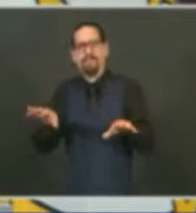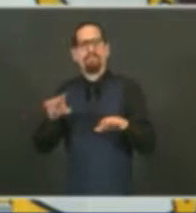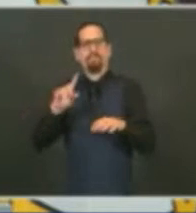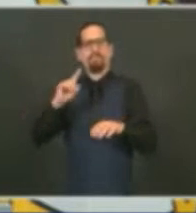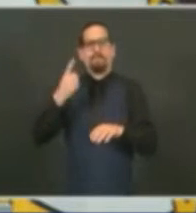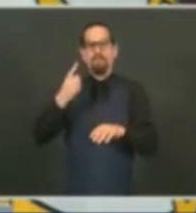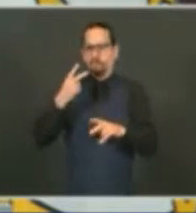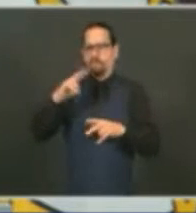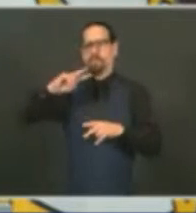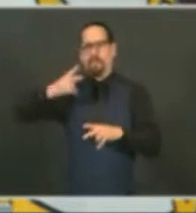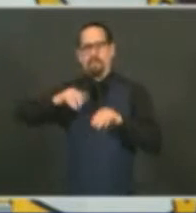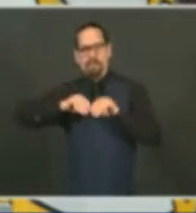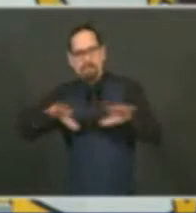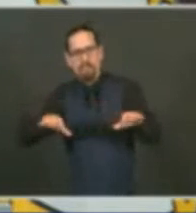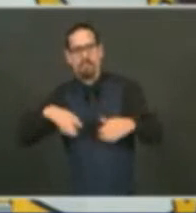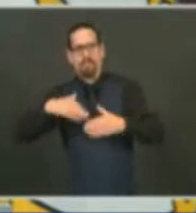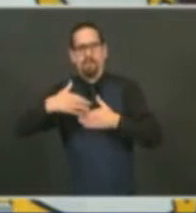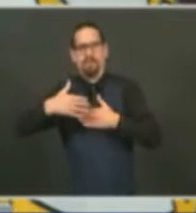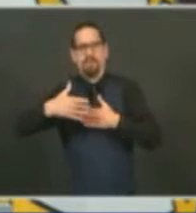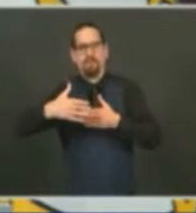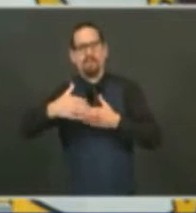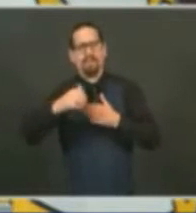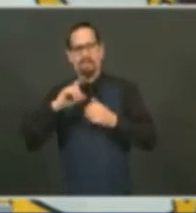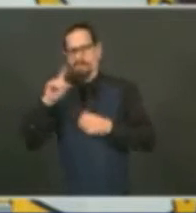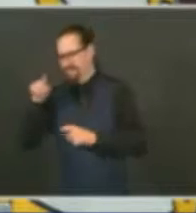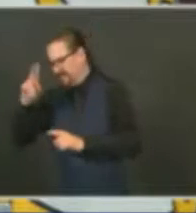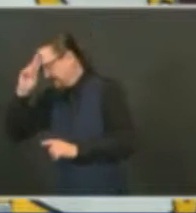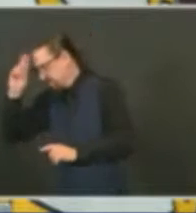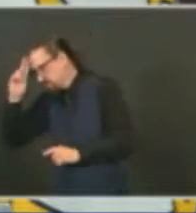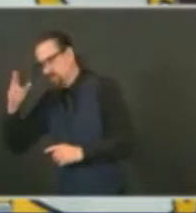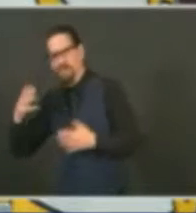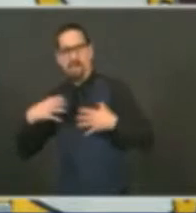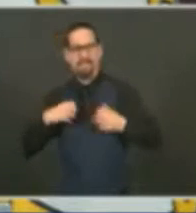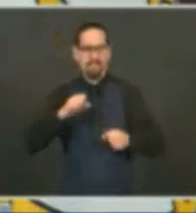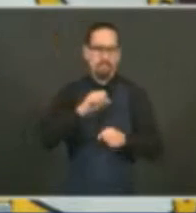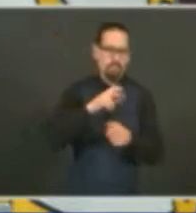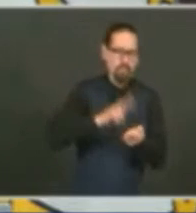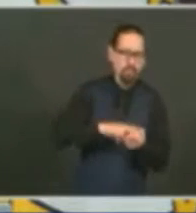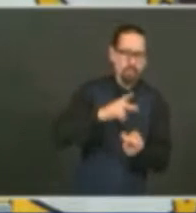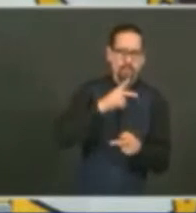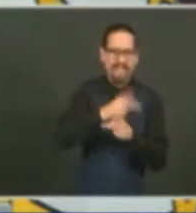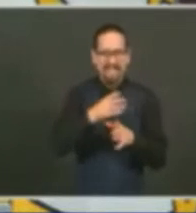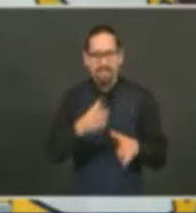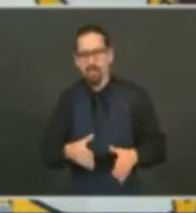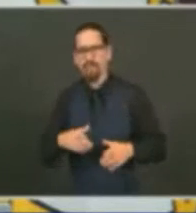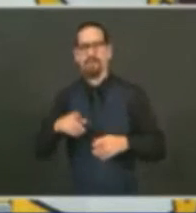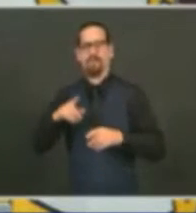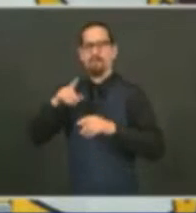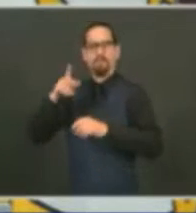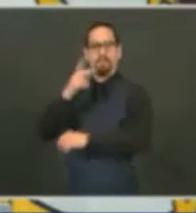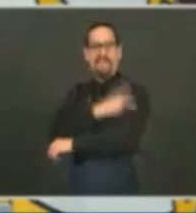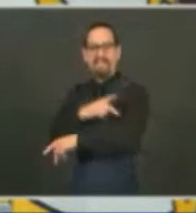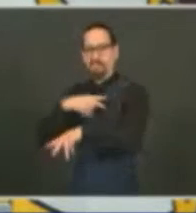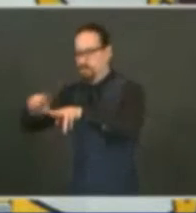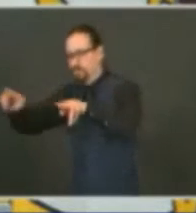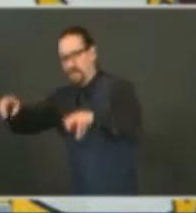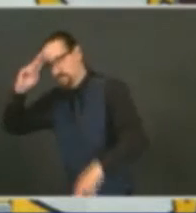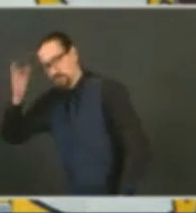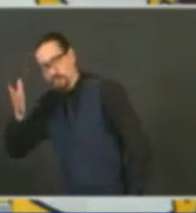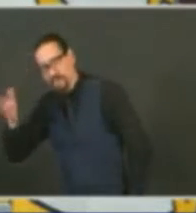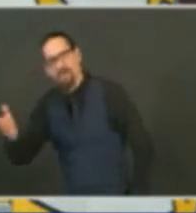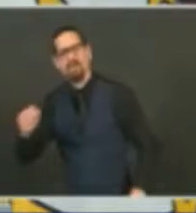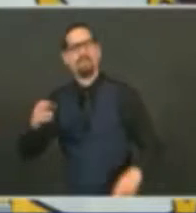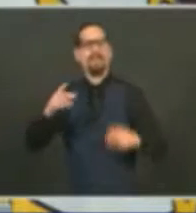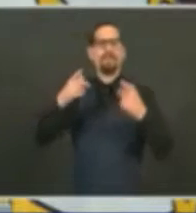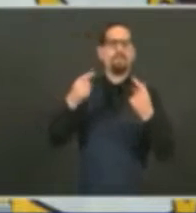nursing home workers, hospital workers, nursing home residents, etc. Bottom line is, for